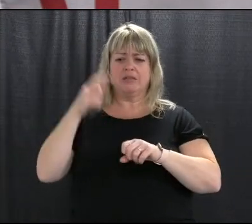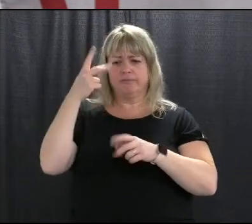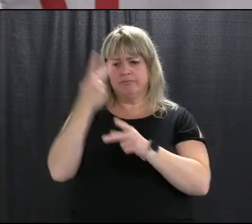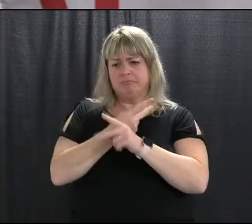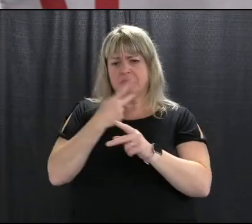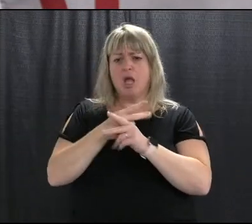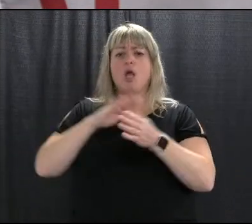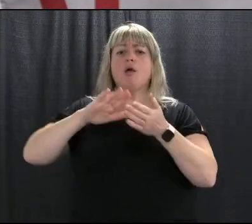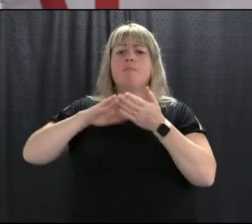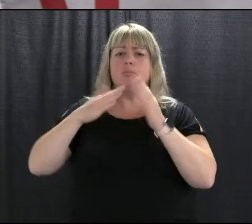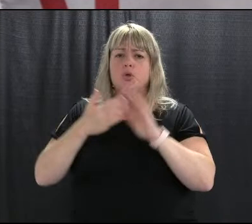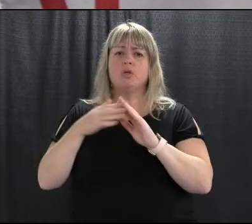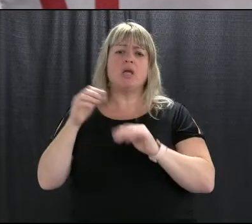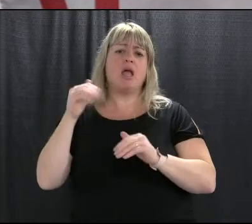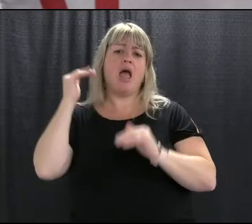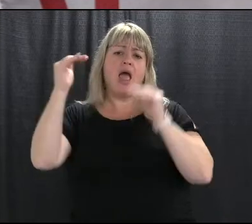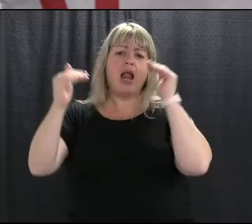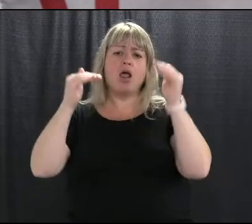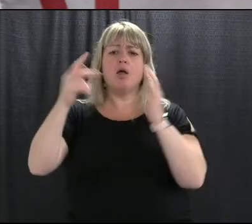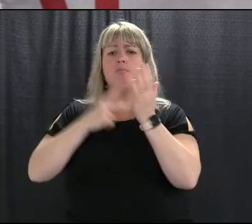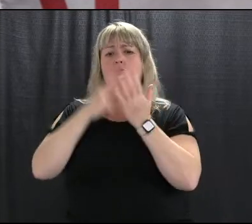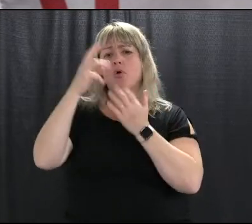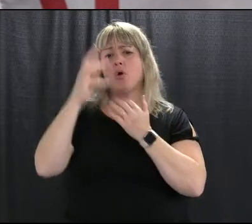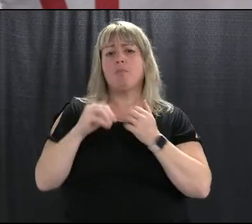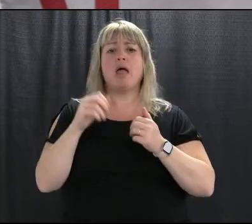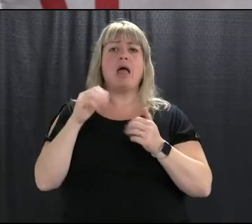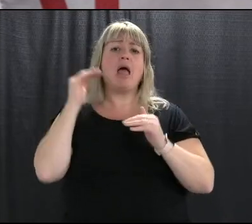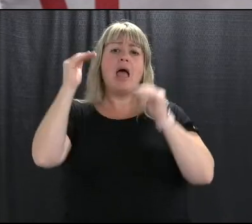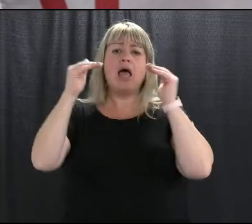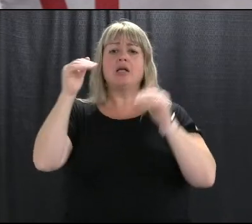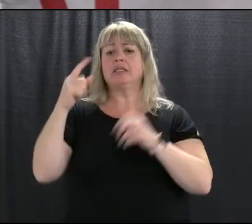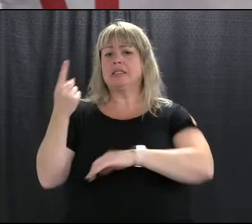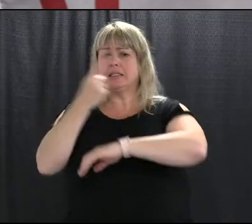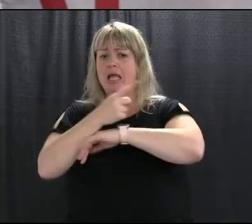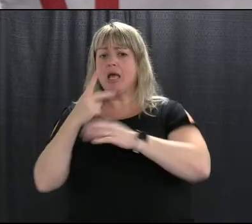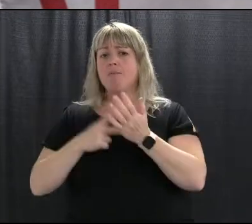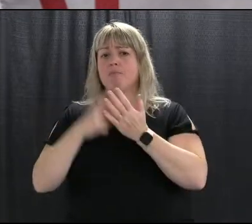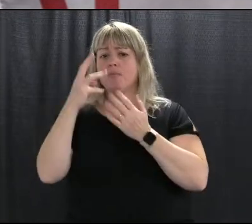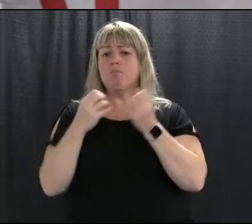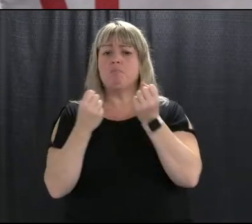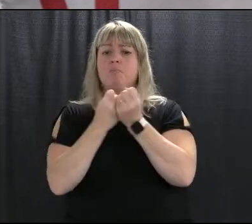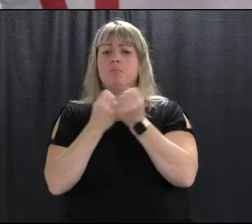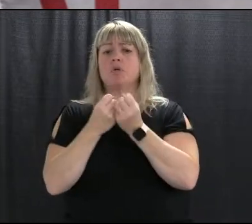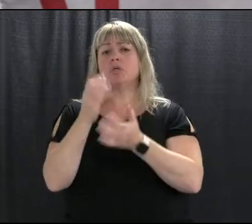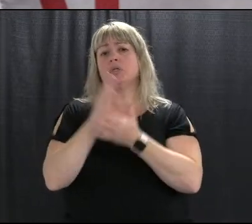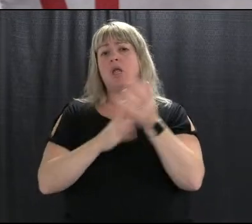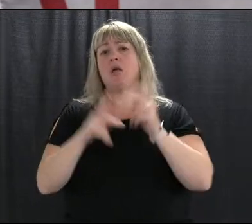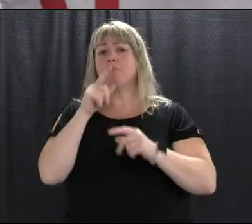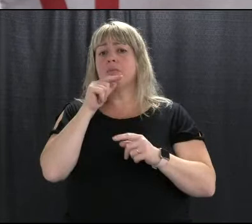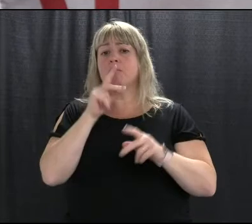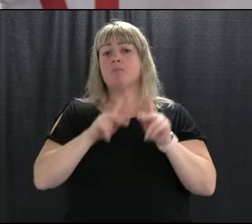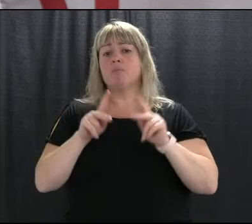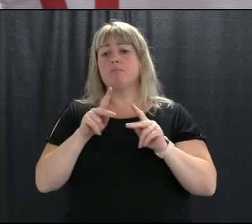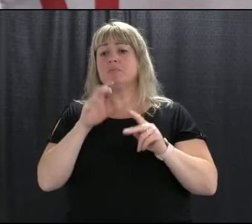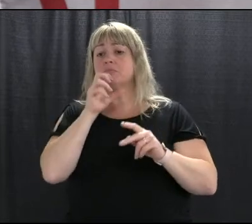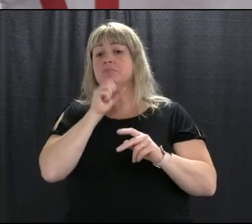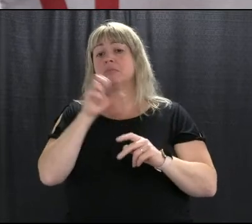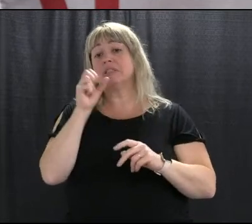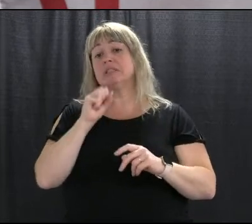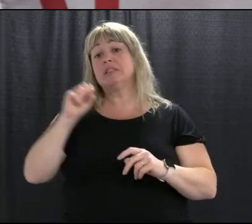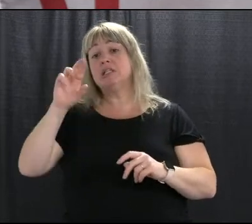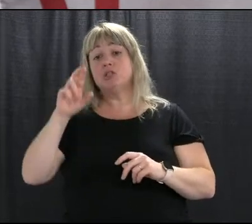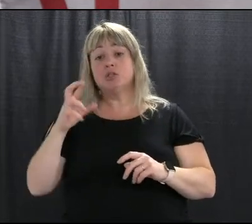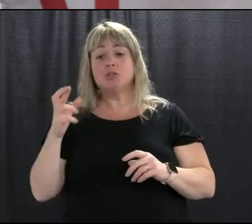adult programs. Adult day programs provide support for older adults who live at home.